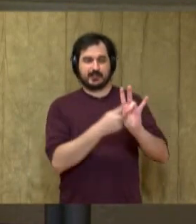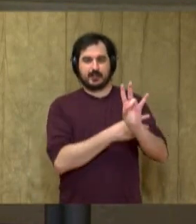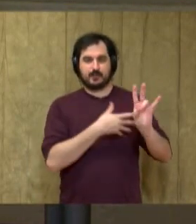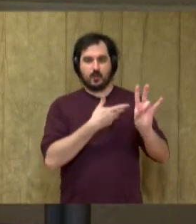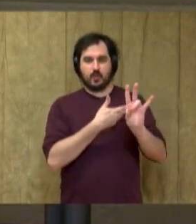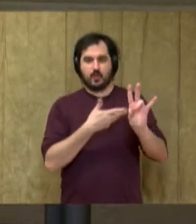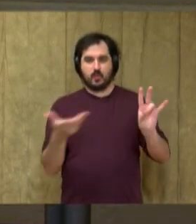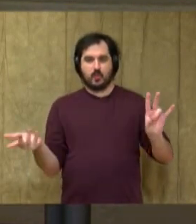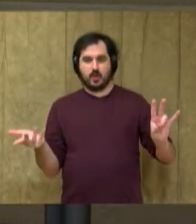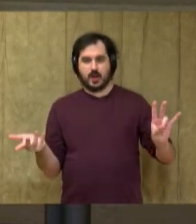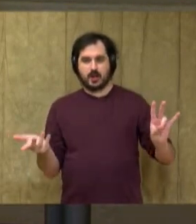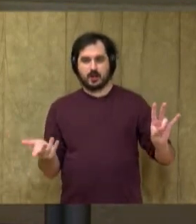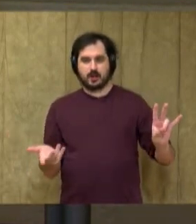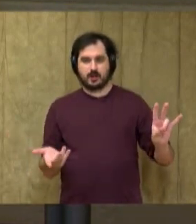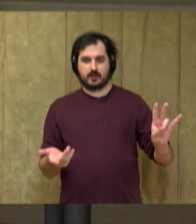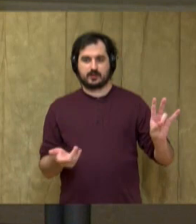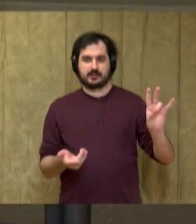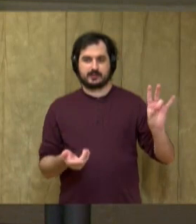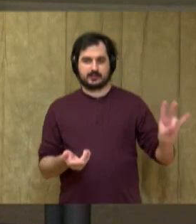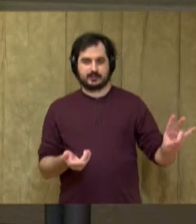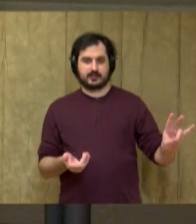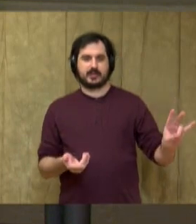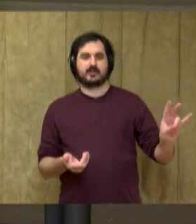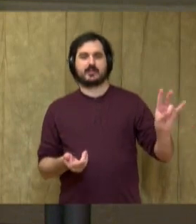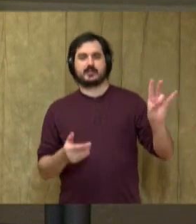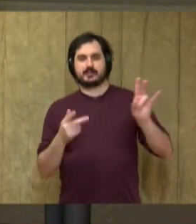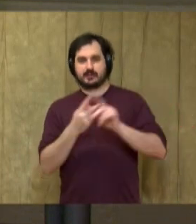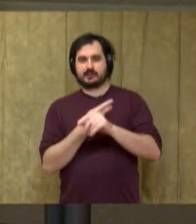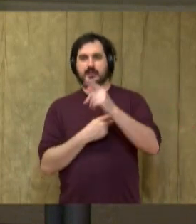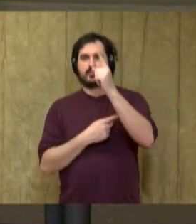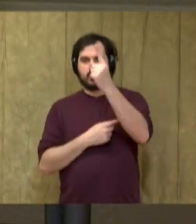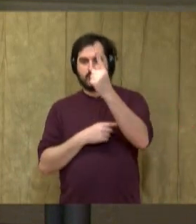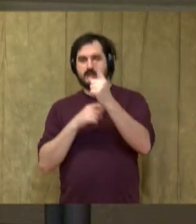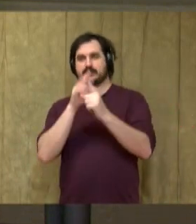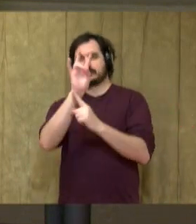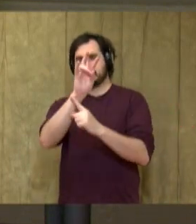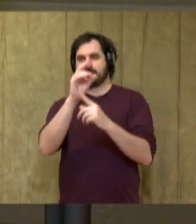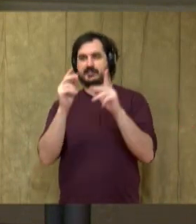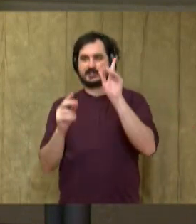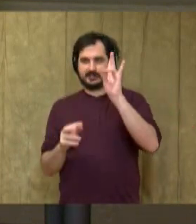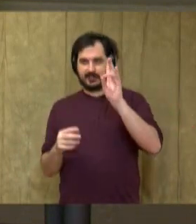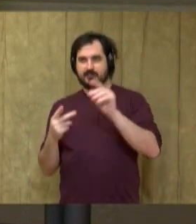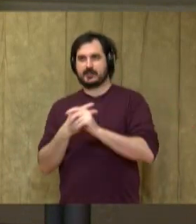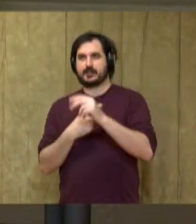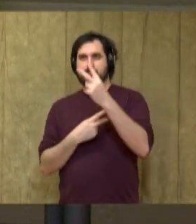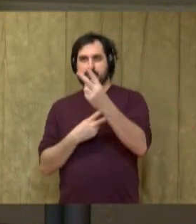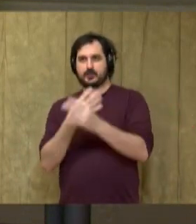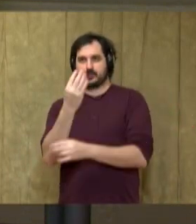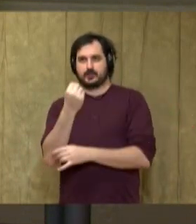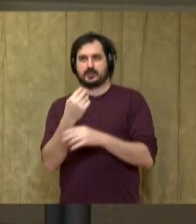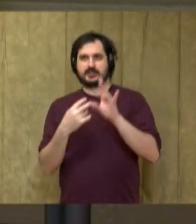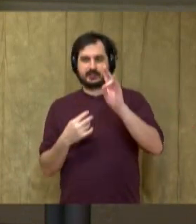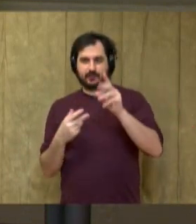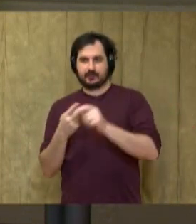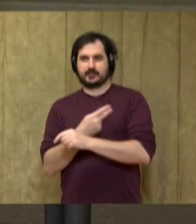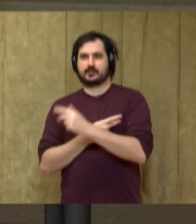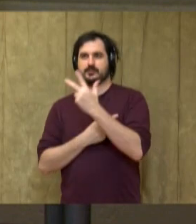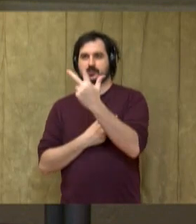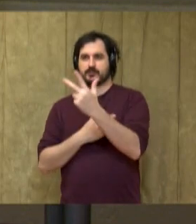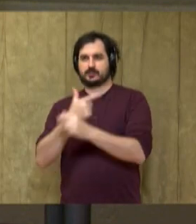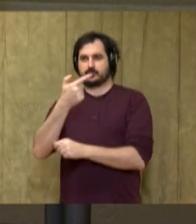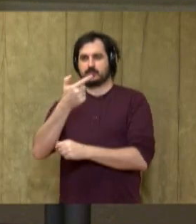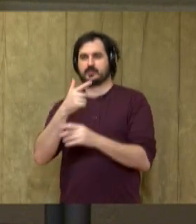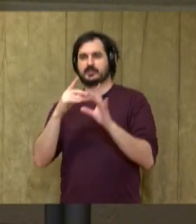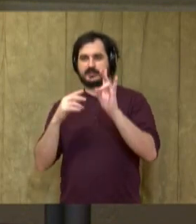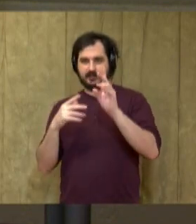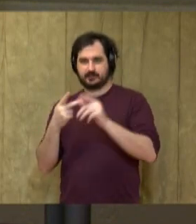here. I have 7. 7 times 1 is 7. 7 times 2 is 14. 7 times 3 is 21. 7 times